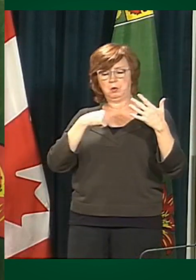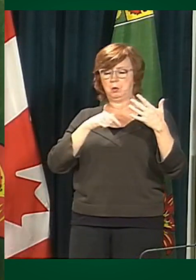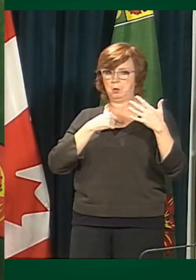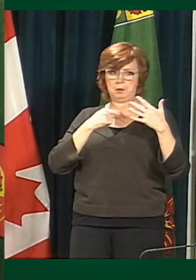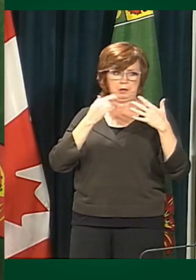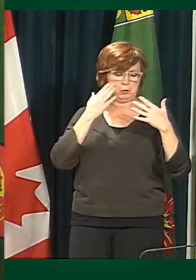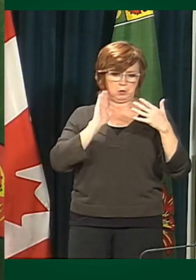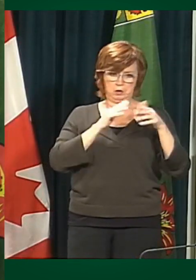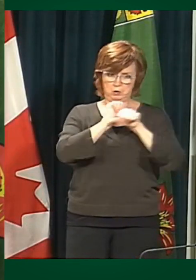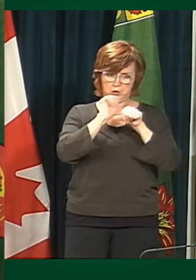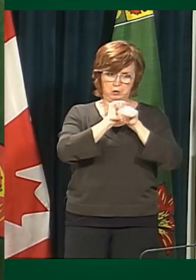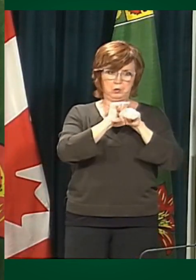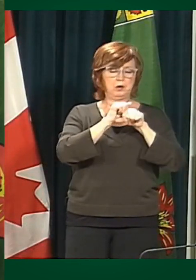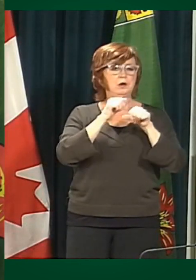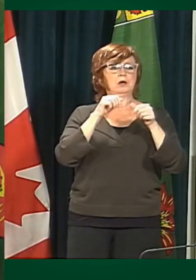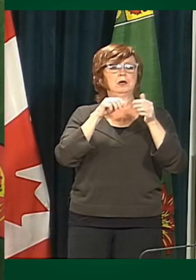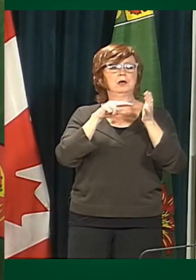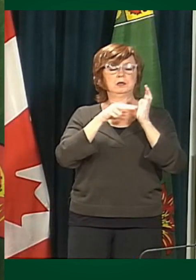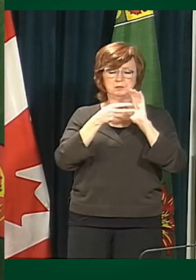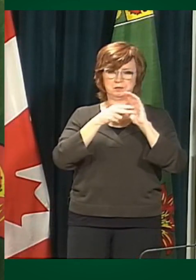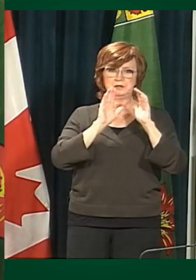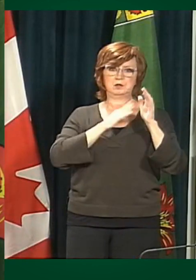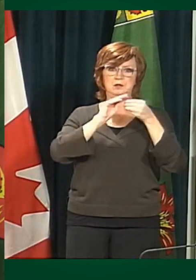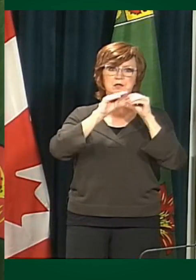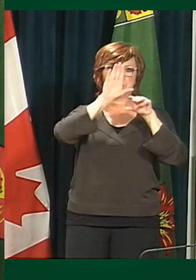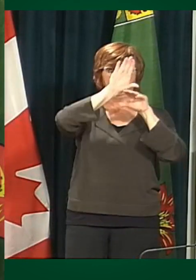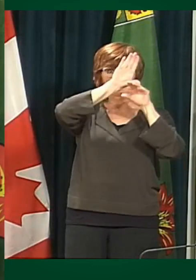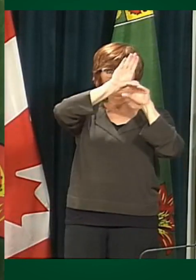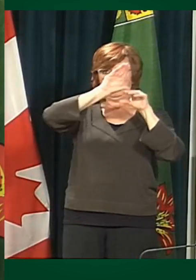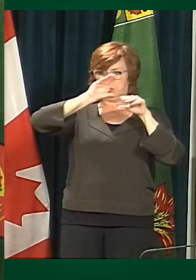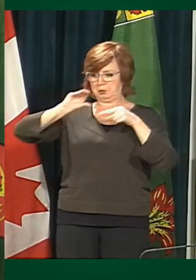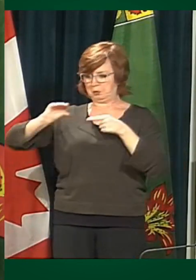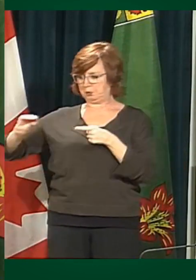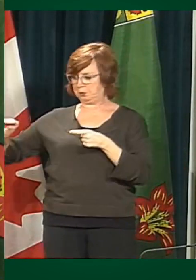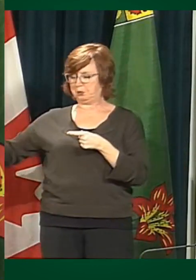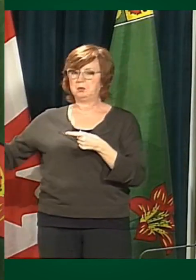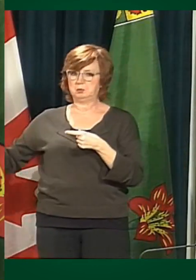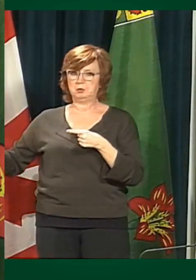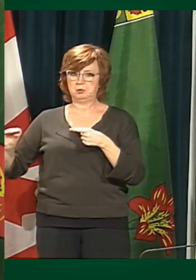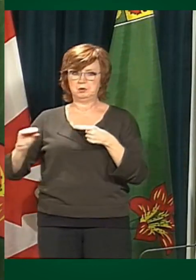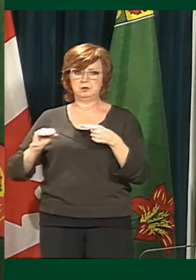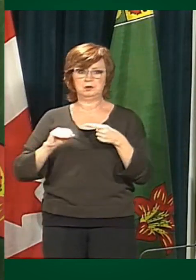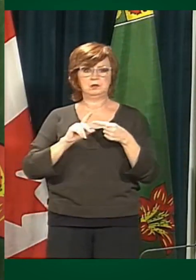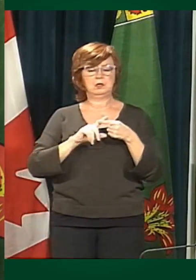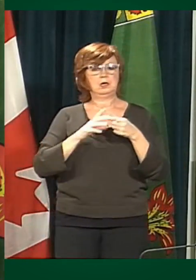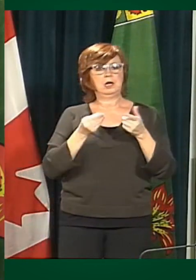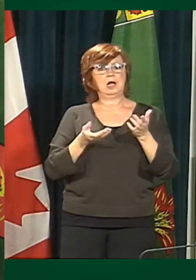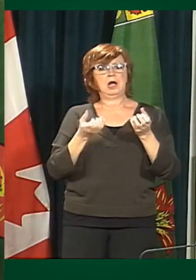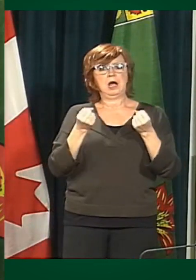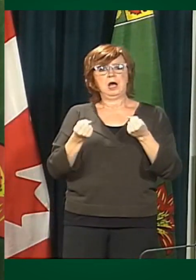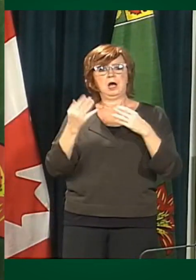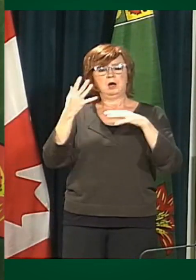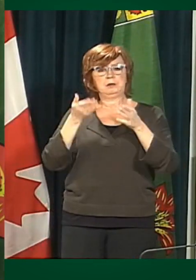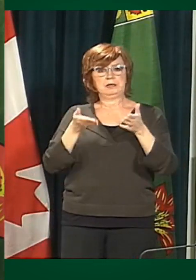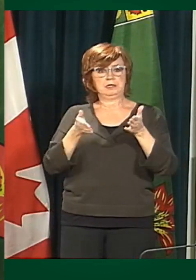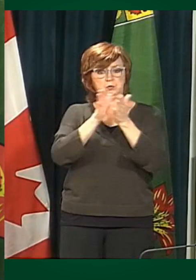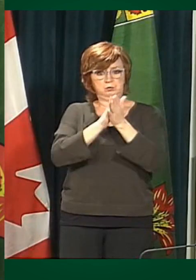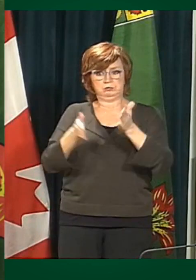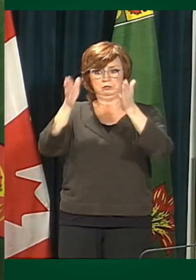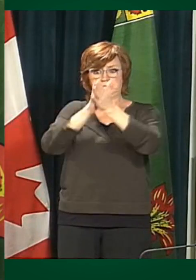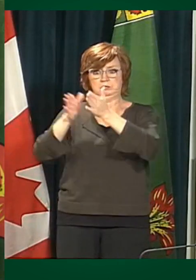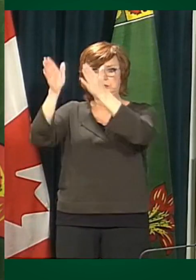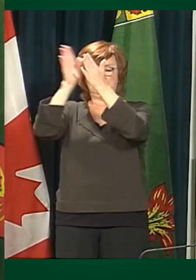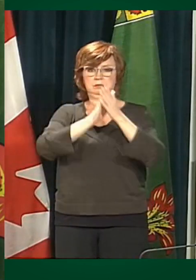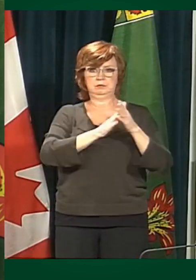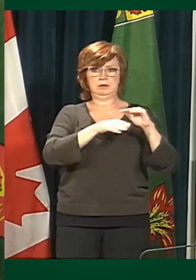and our reproductive rate, or RT, has been below 1 for 2 weeks and more. So that really means